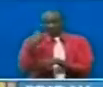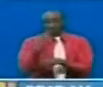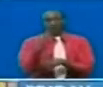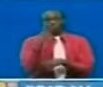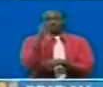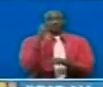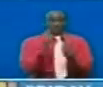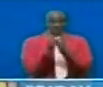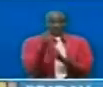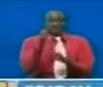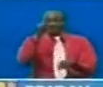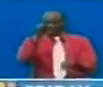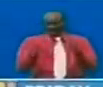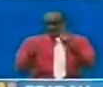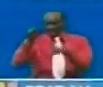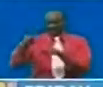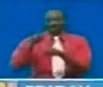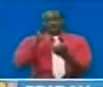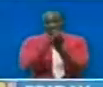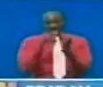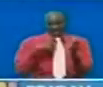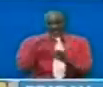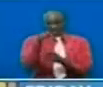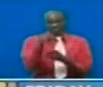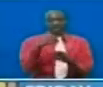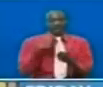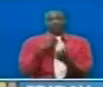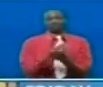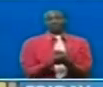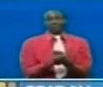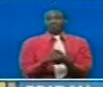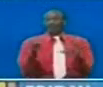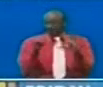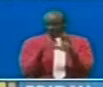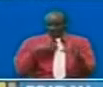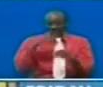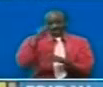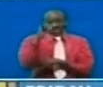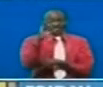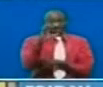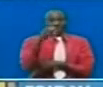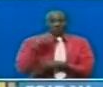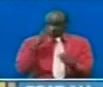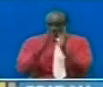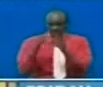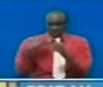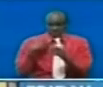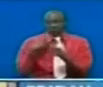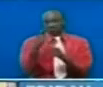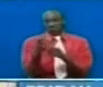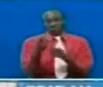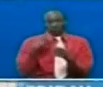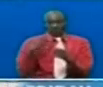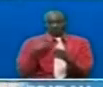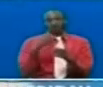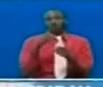2015, and various banks are already tapping into the debt market. Among them is NIC Bank, which plans to raise 8 billion shillings through a